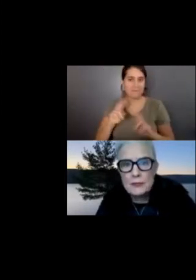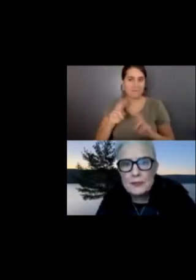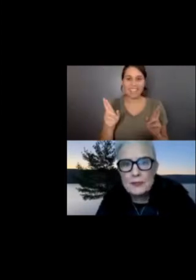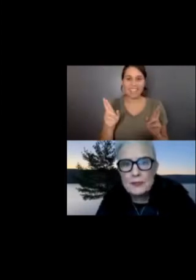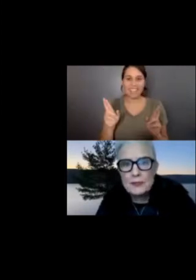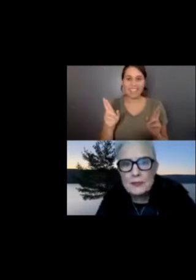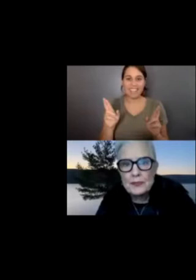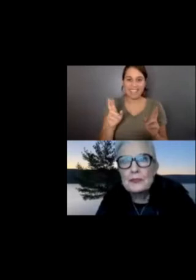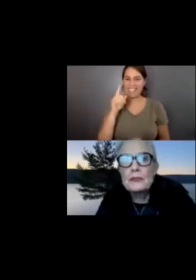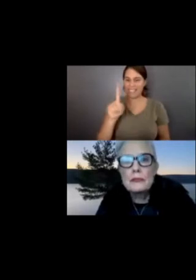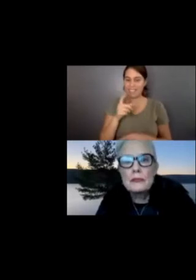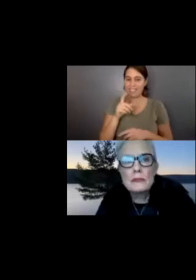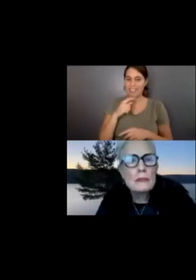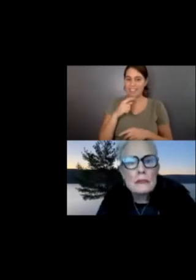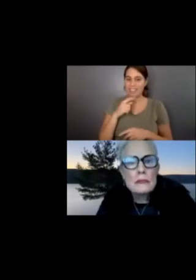screen.